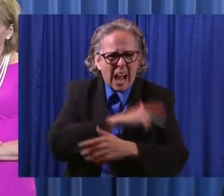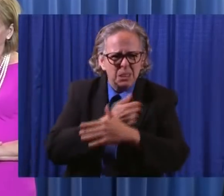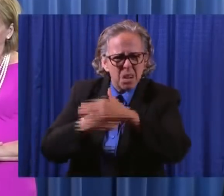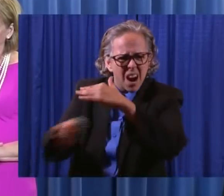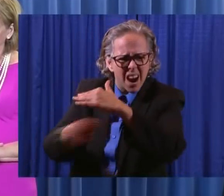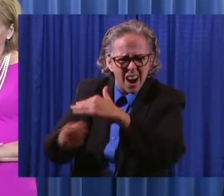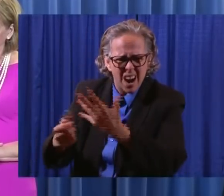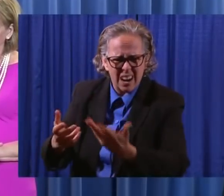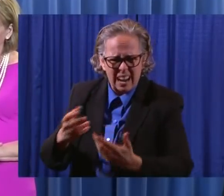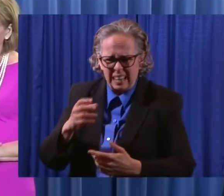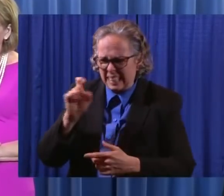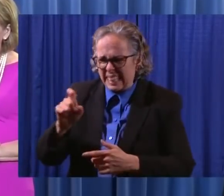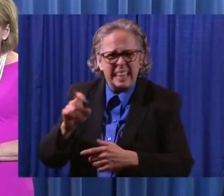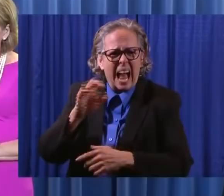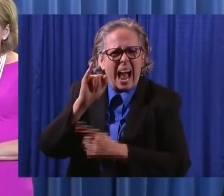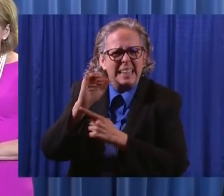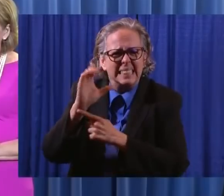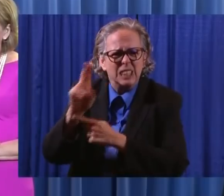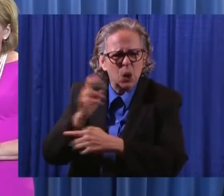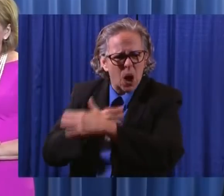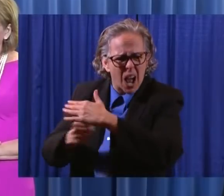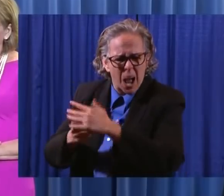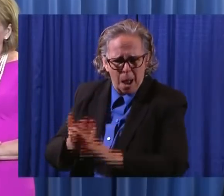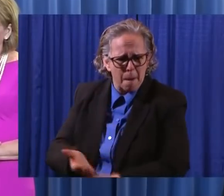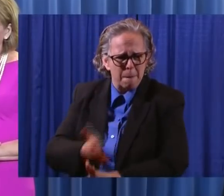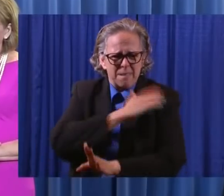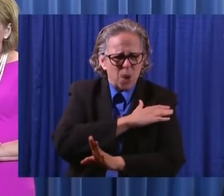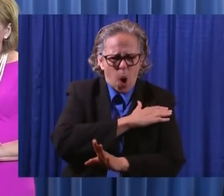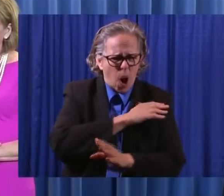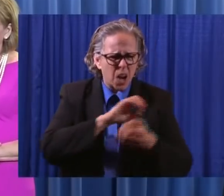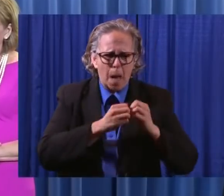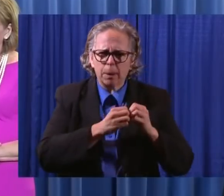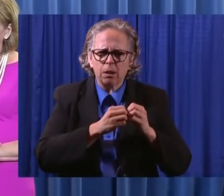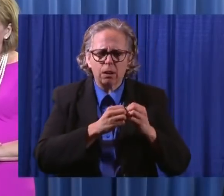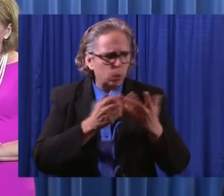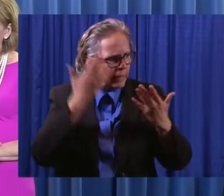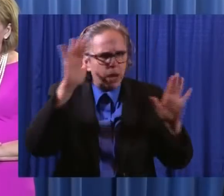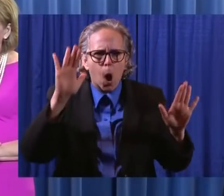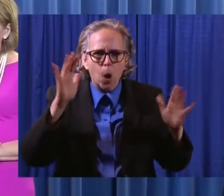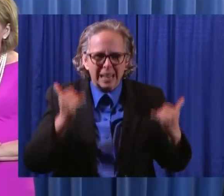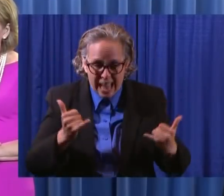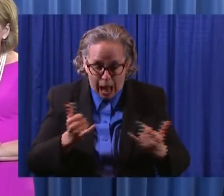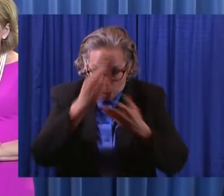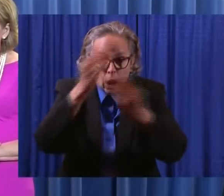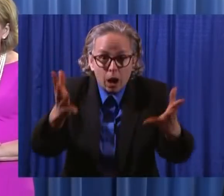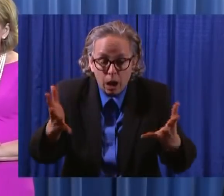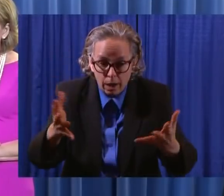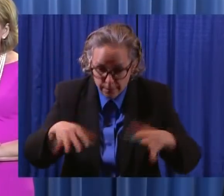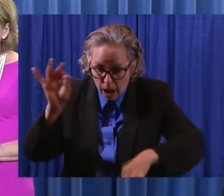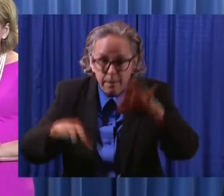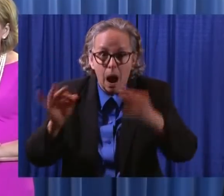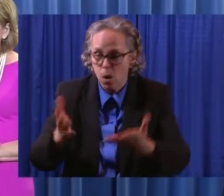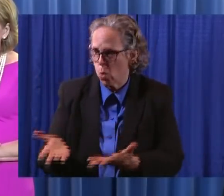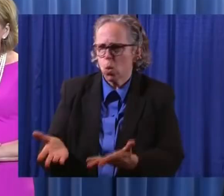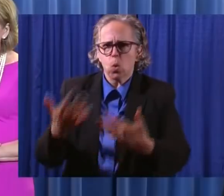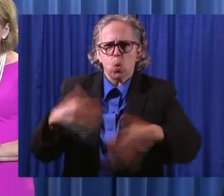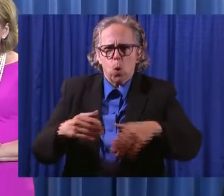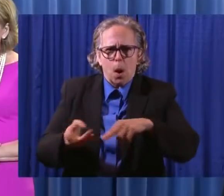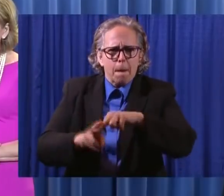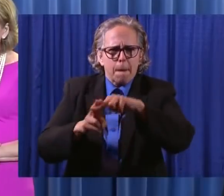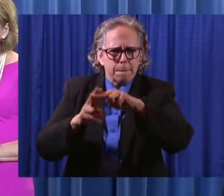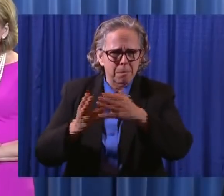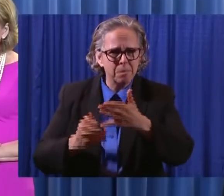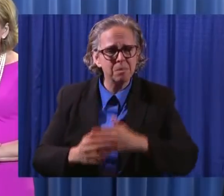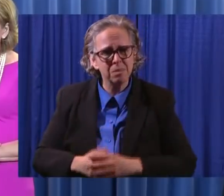were not available before. We put all these numbers so that you can see those and that the public can see those. So, you